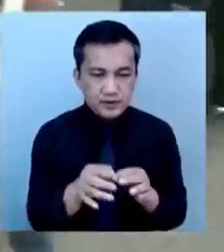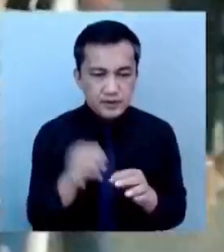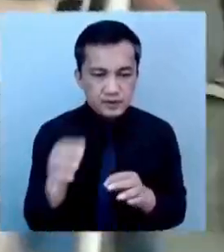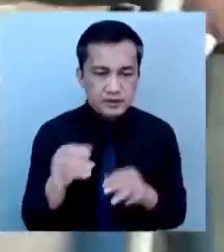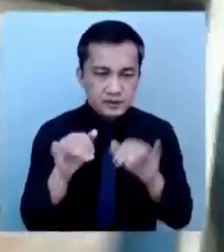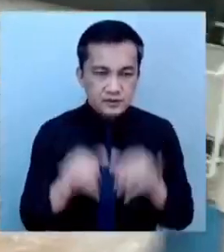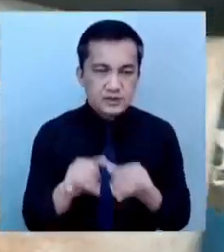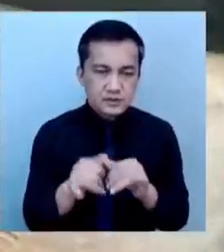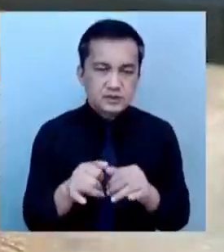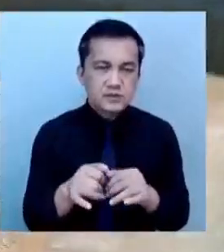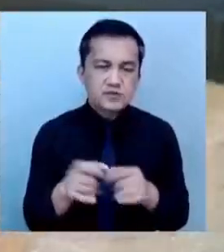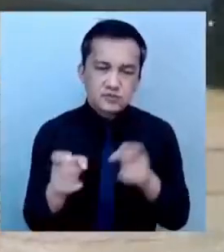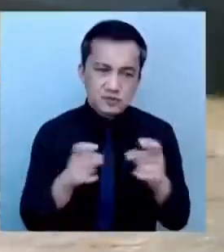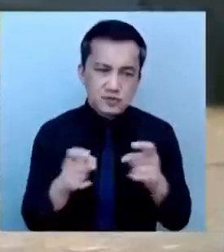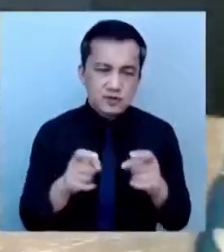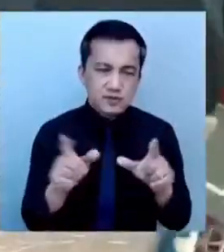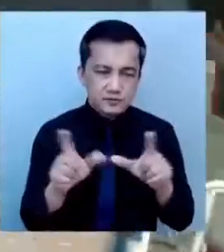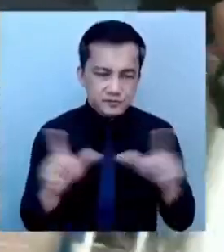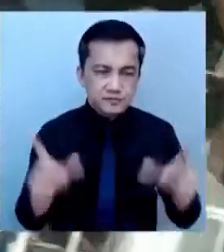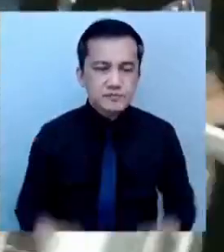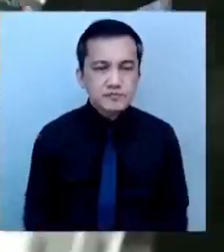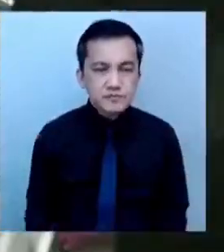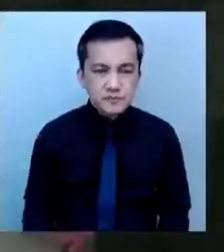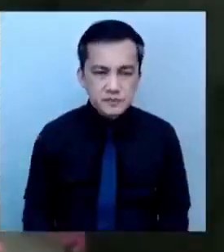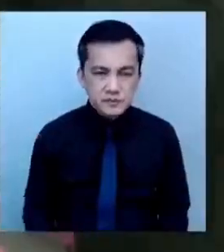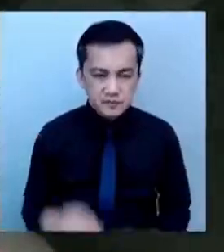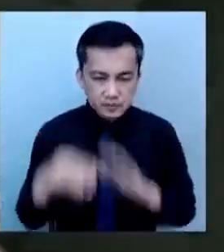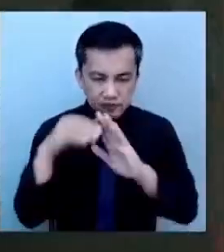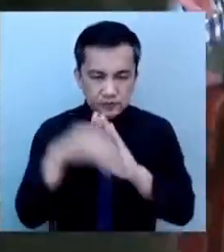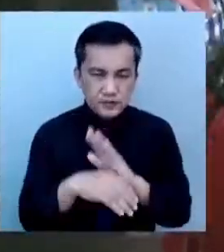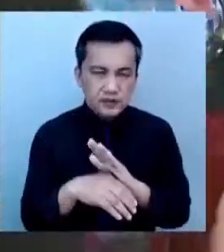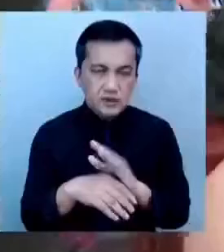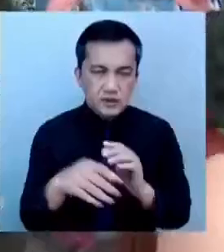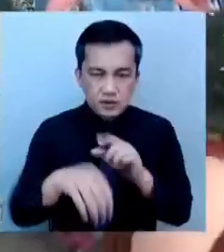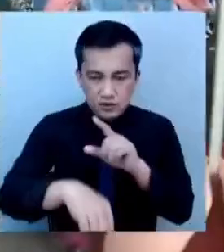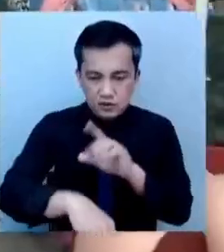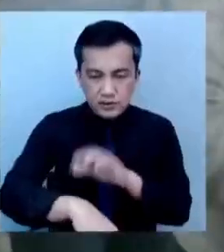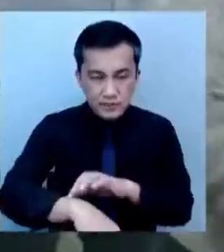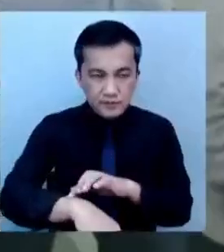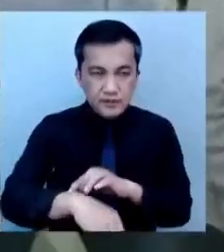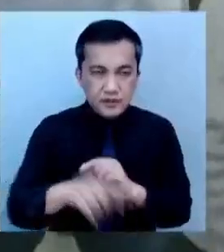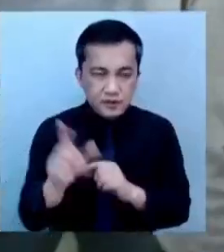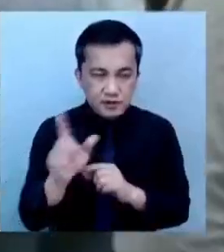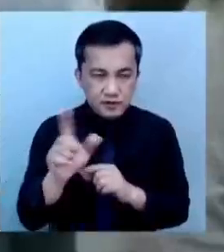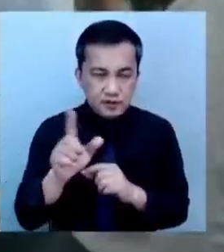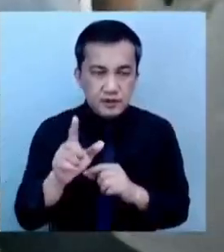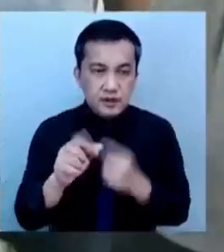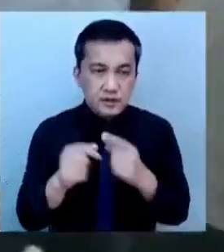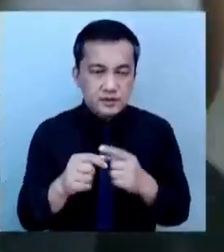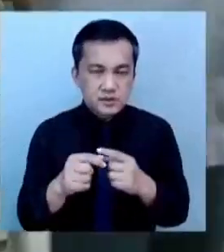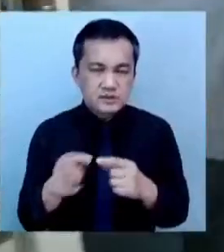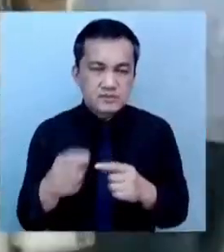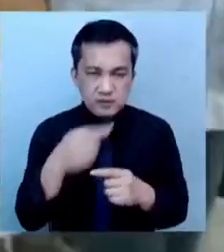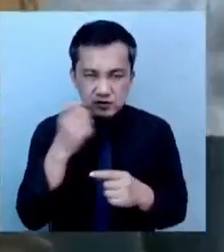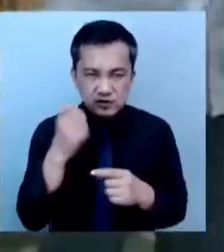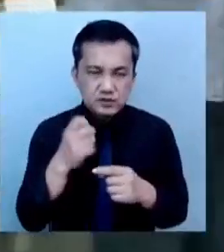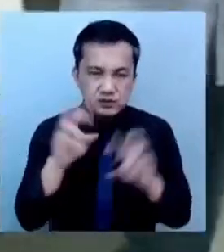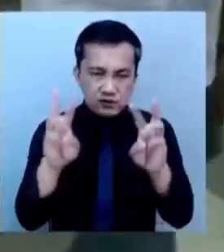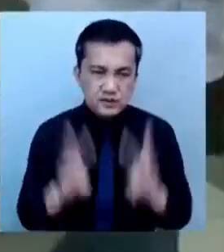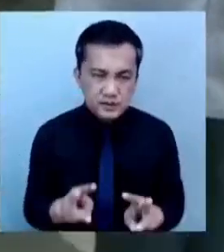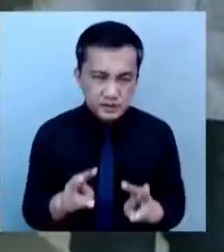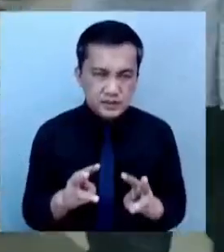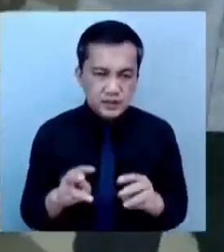levels. He attributes the decline in on-time performance to inclement weather condition, congestion, and the availability